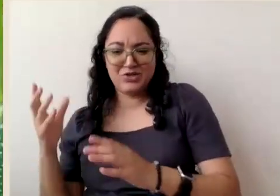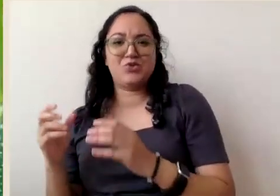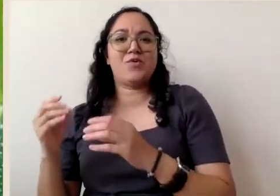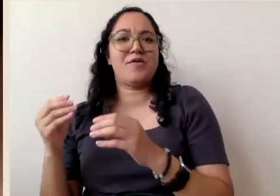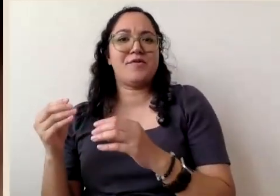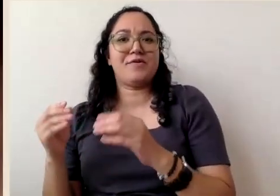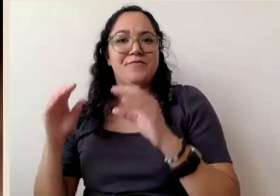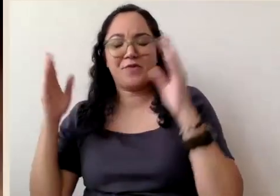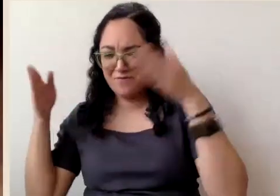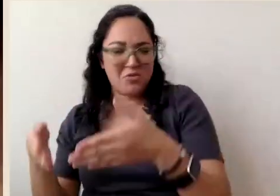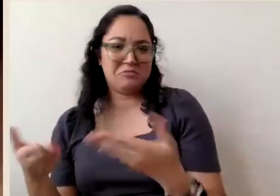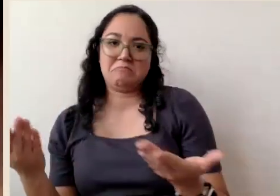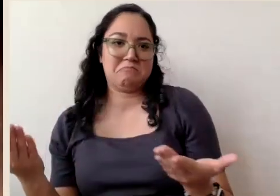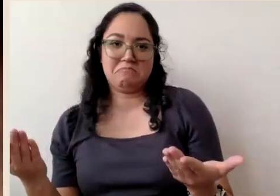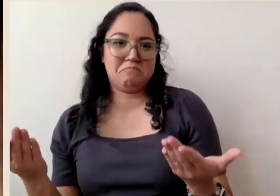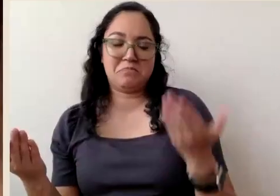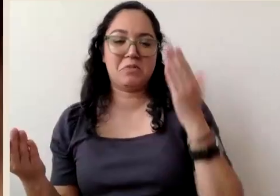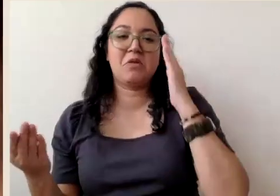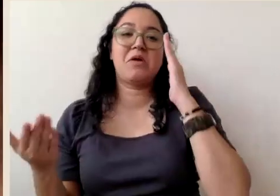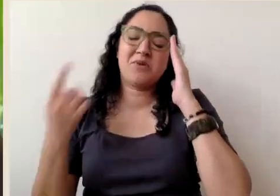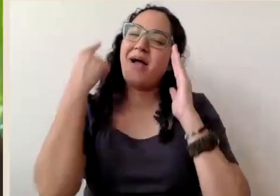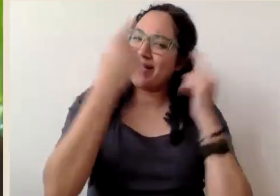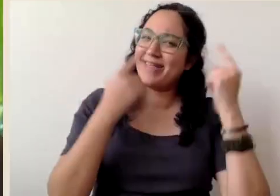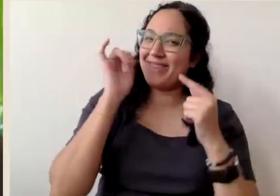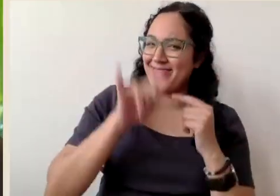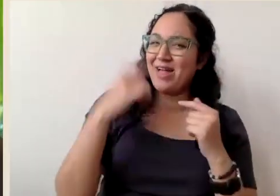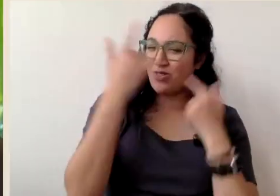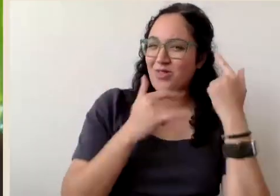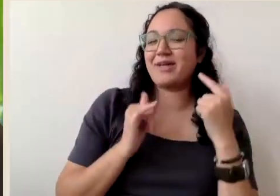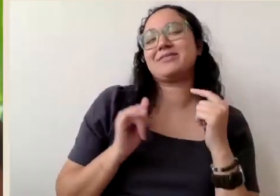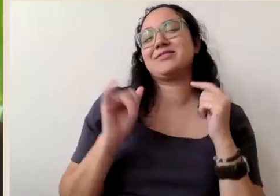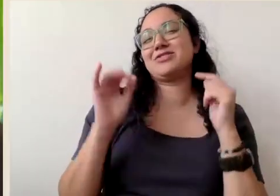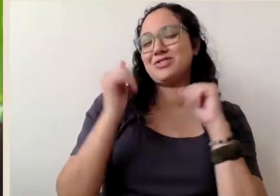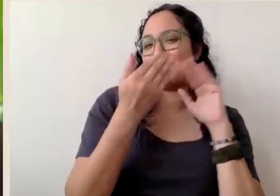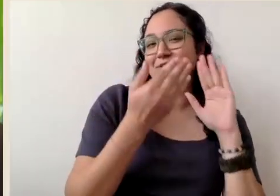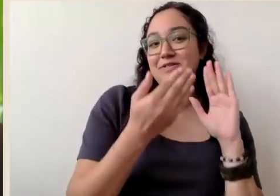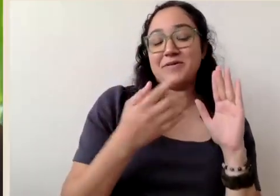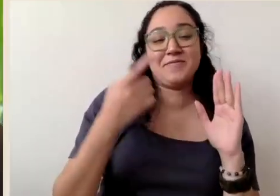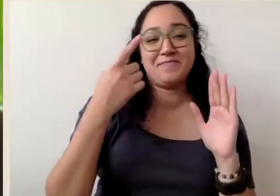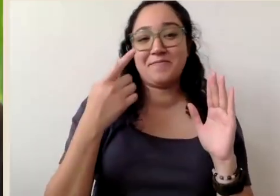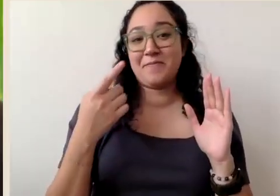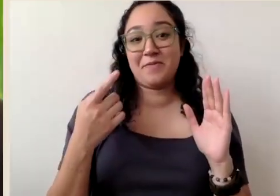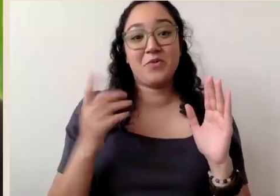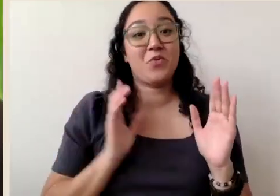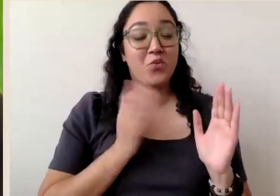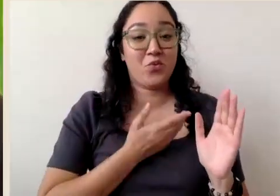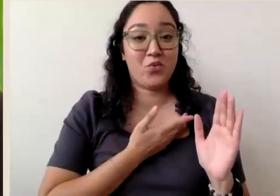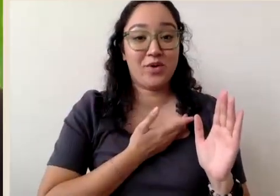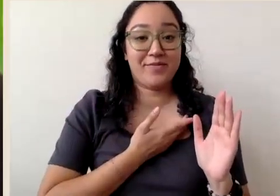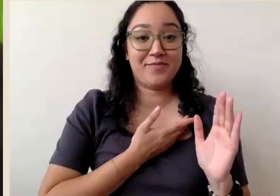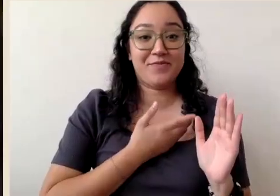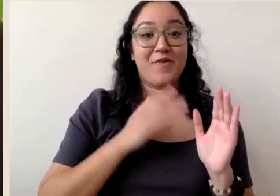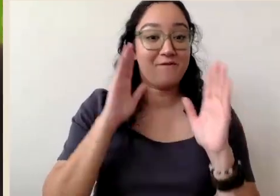in until they get to Hmm. us. And so I think that becomes a challenge because again, we focus on students that are